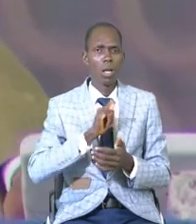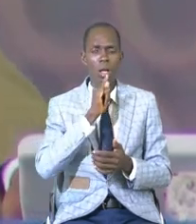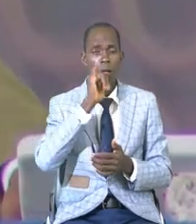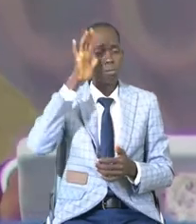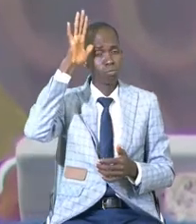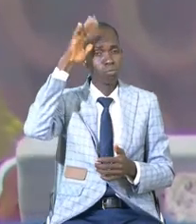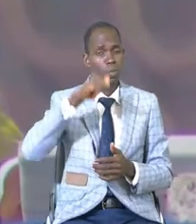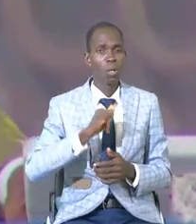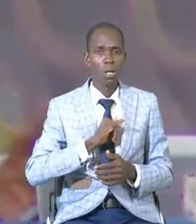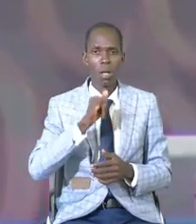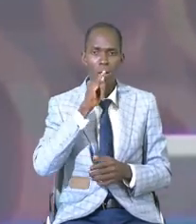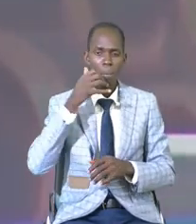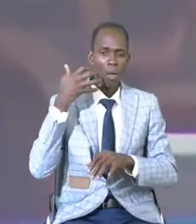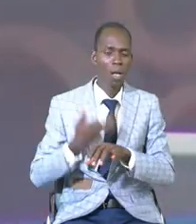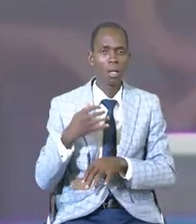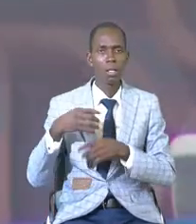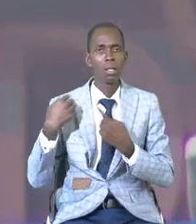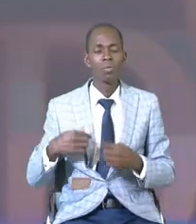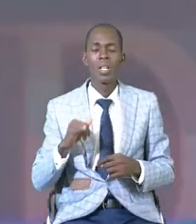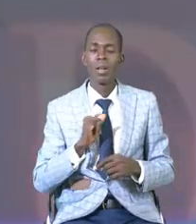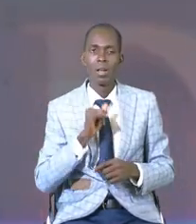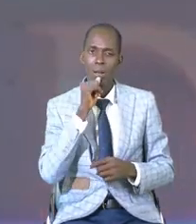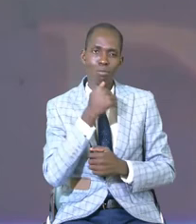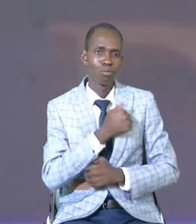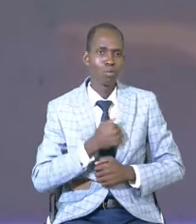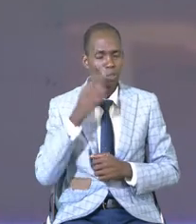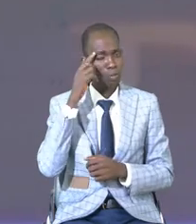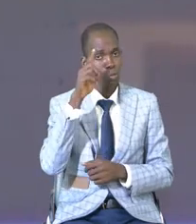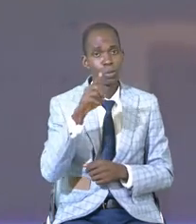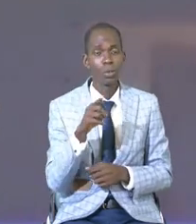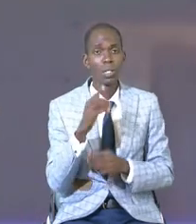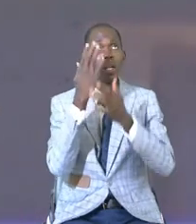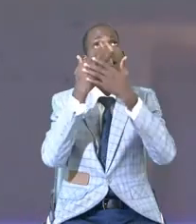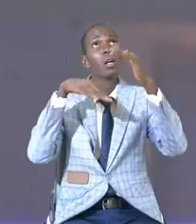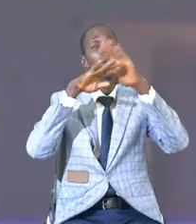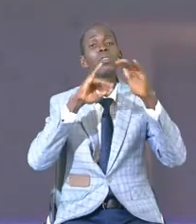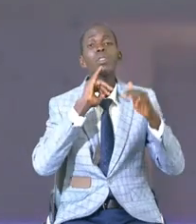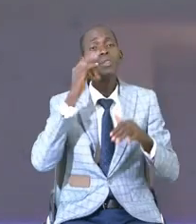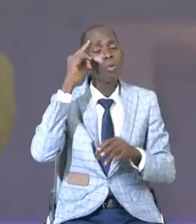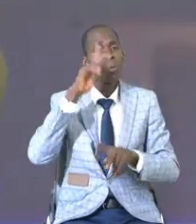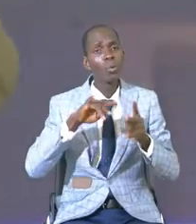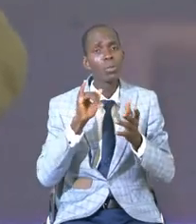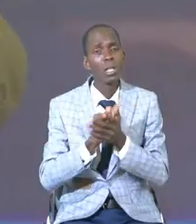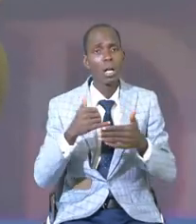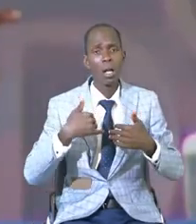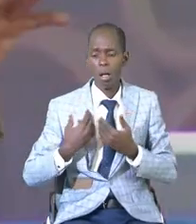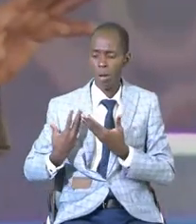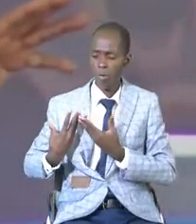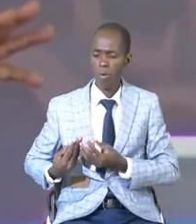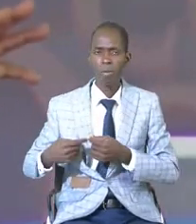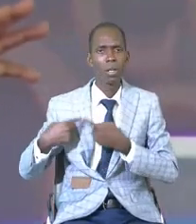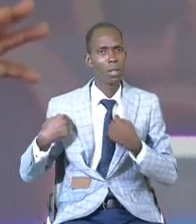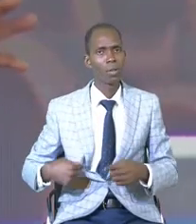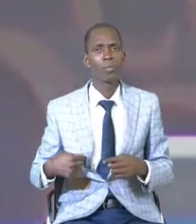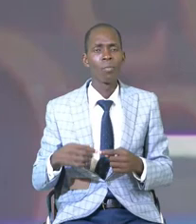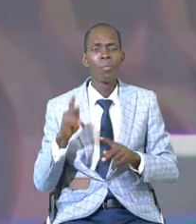am hard. I pity you. Heaven is for those whose hearts have been softened. Their hearts have been